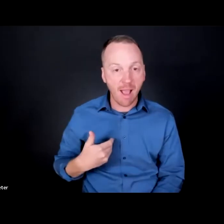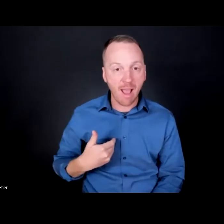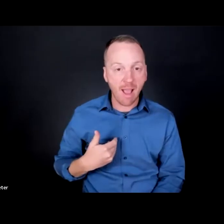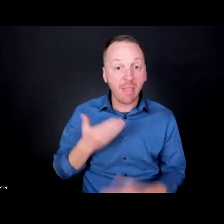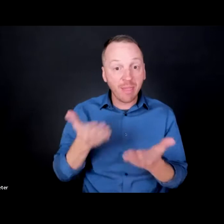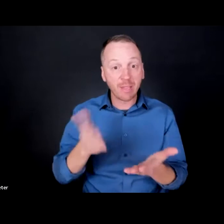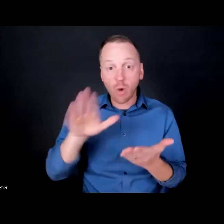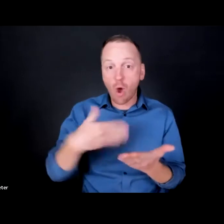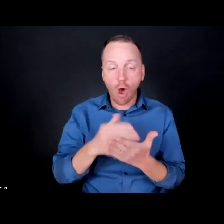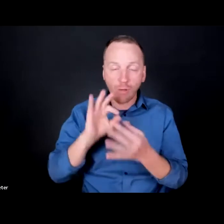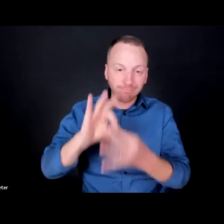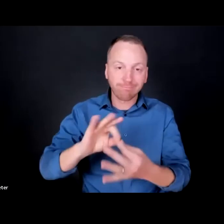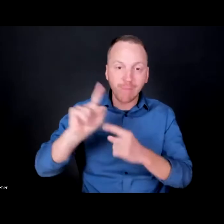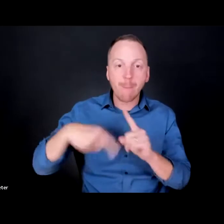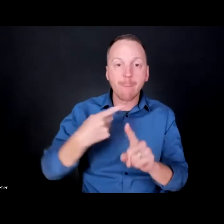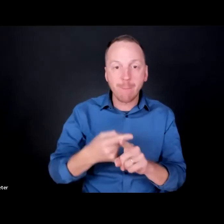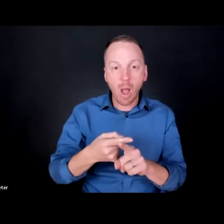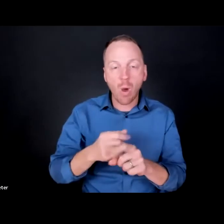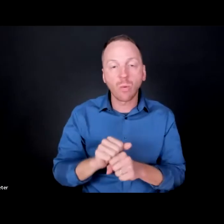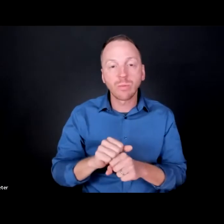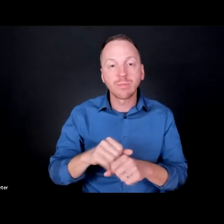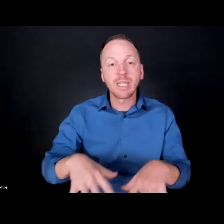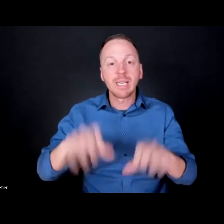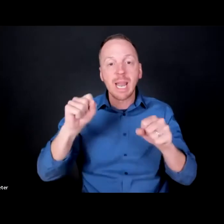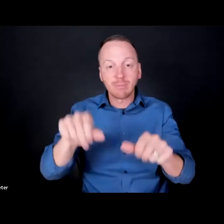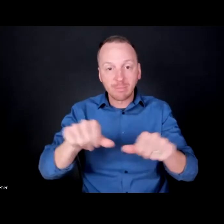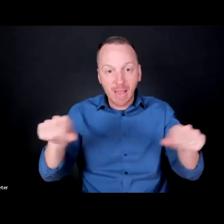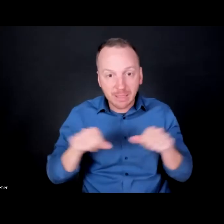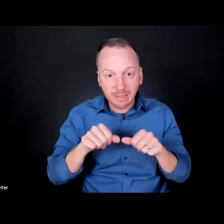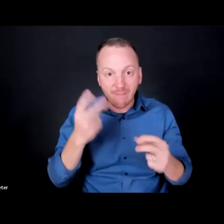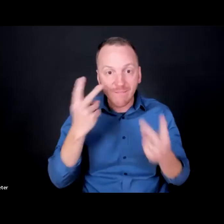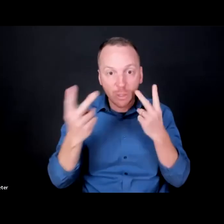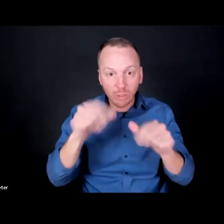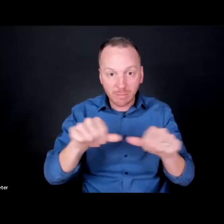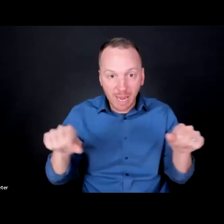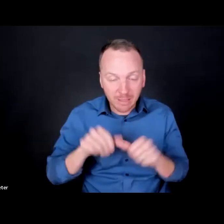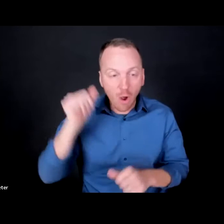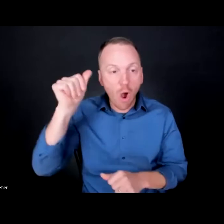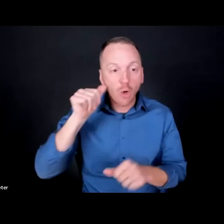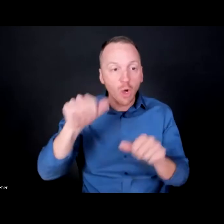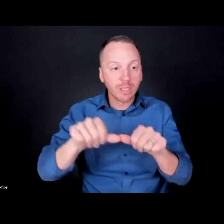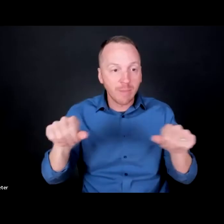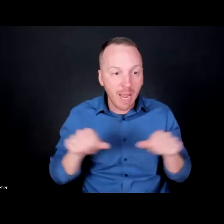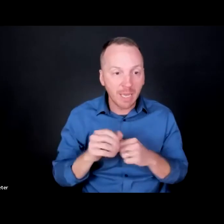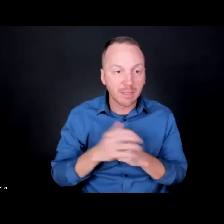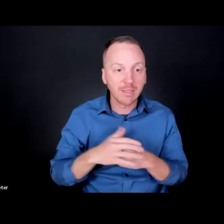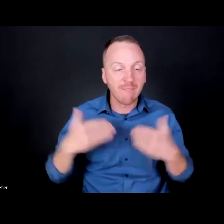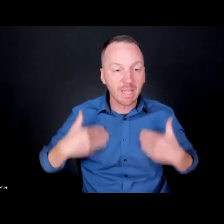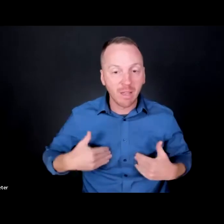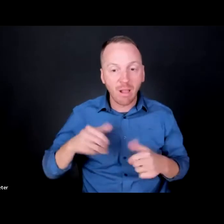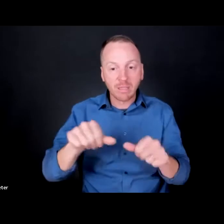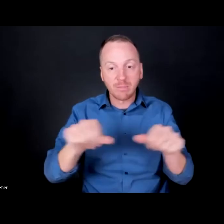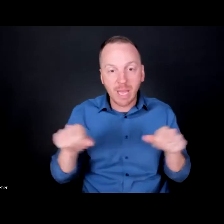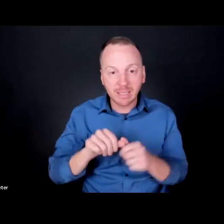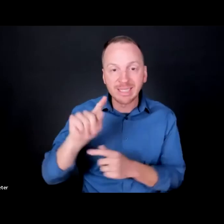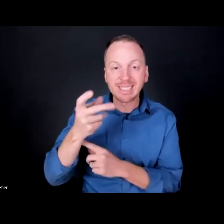This is all about taking up space, taking up visual space, auditory space, physical space,